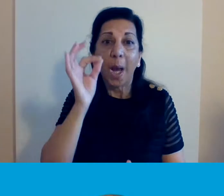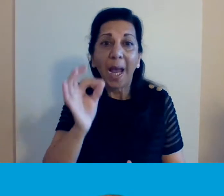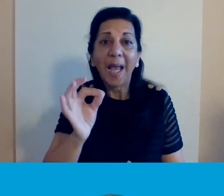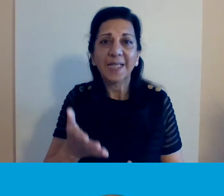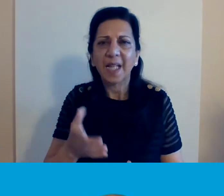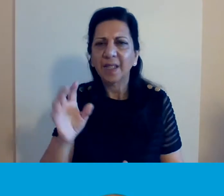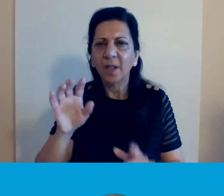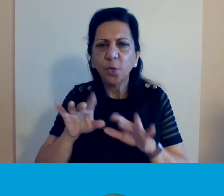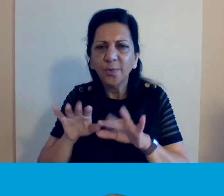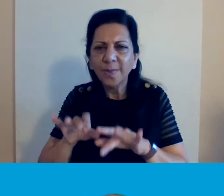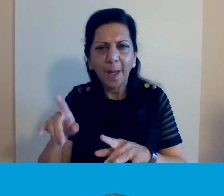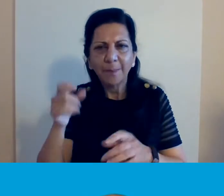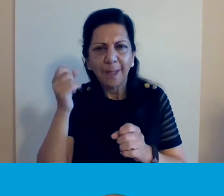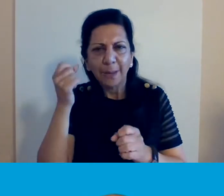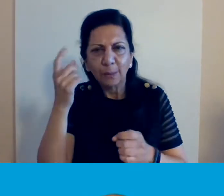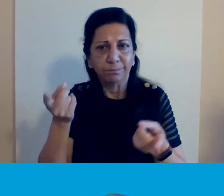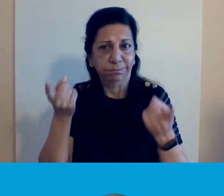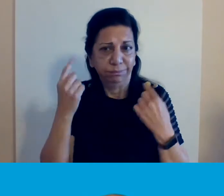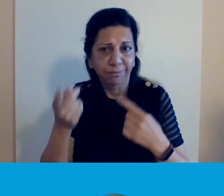you've written. I'm sorry.